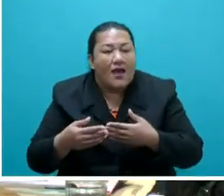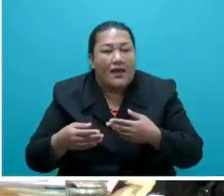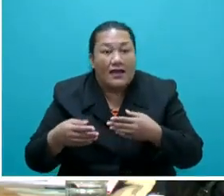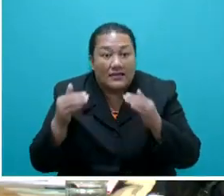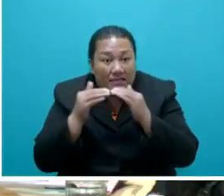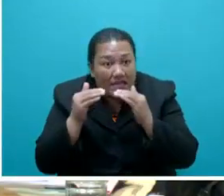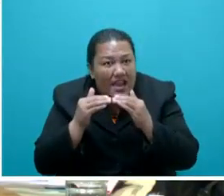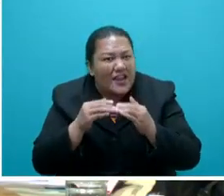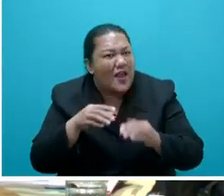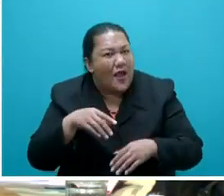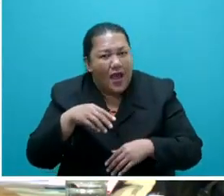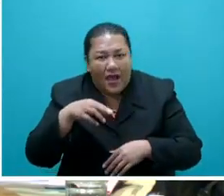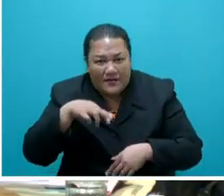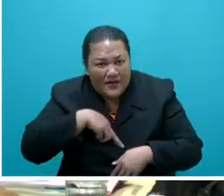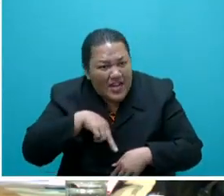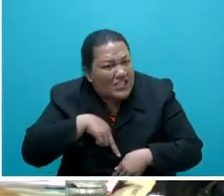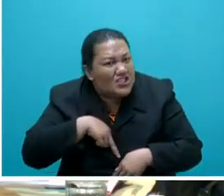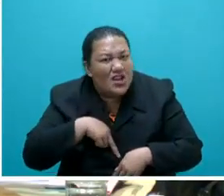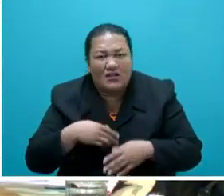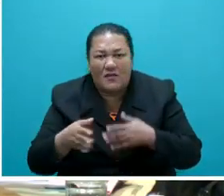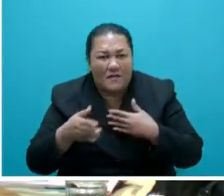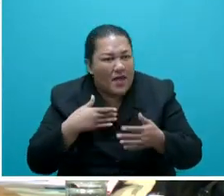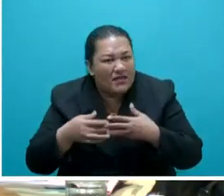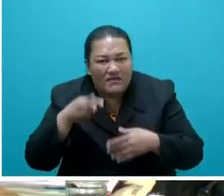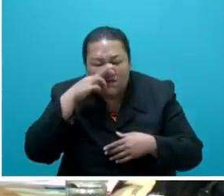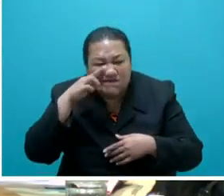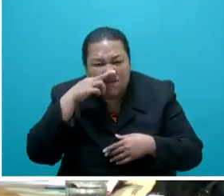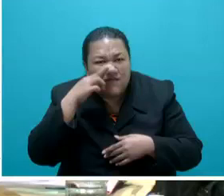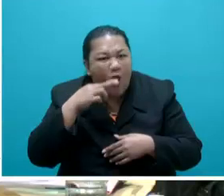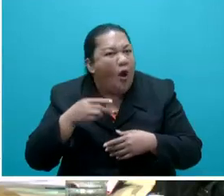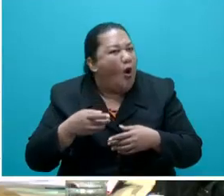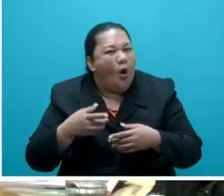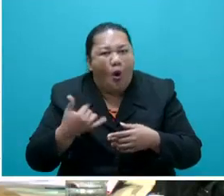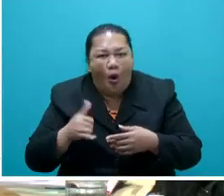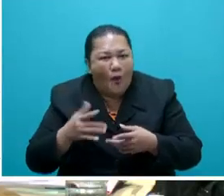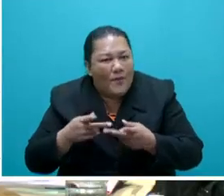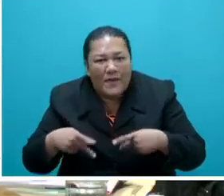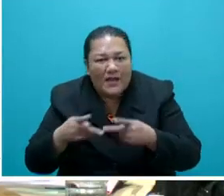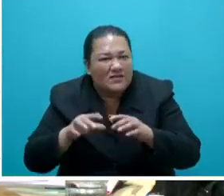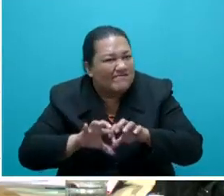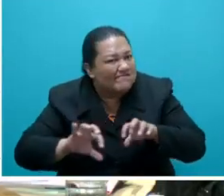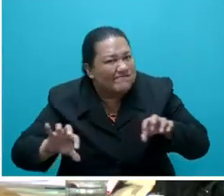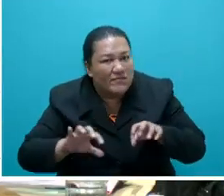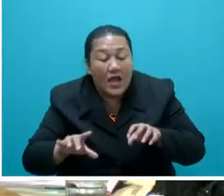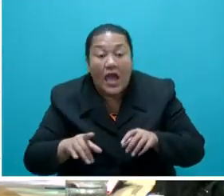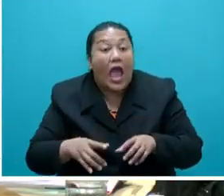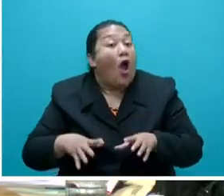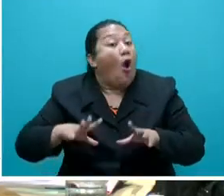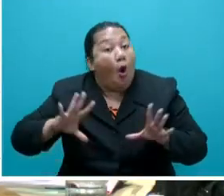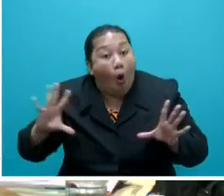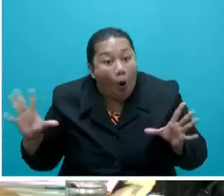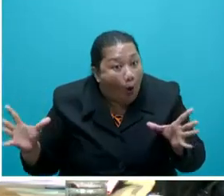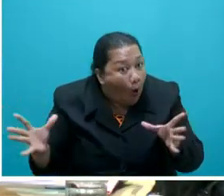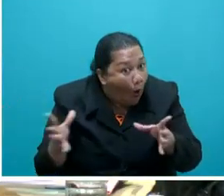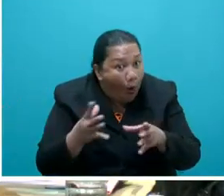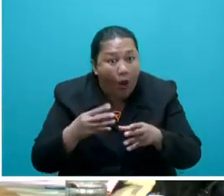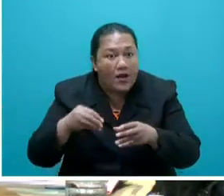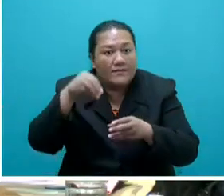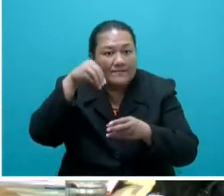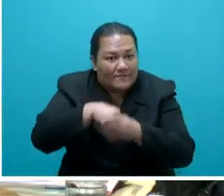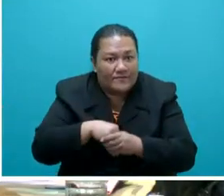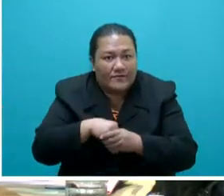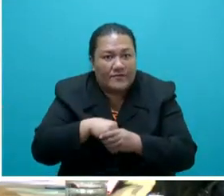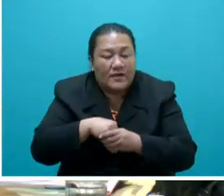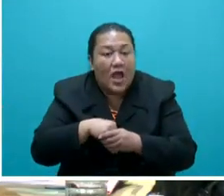geography. The net result is that, while reaching the furthest, is that we do not leave any Fijian behind. As a